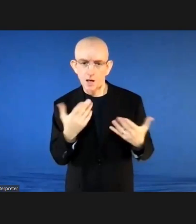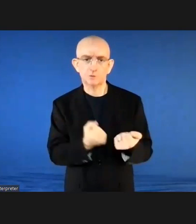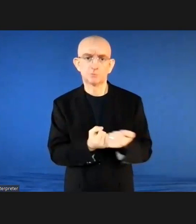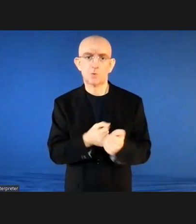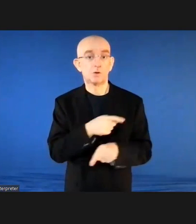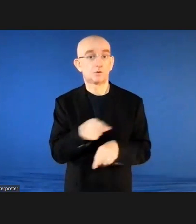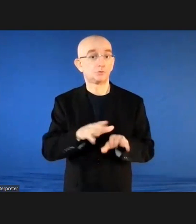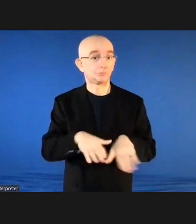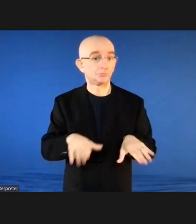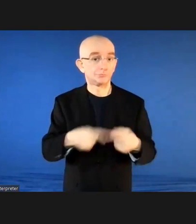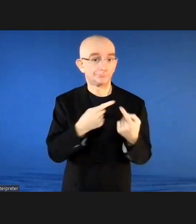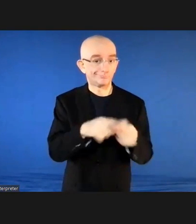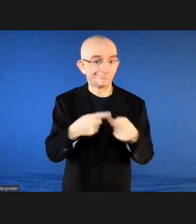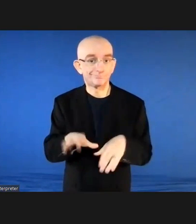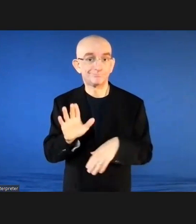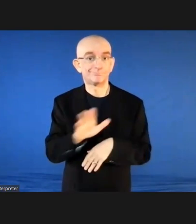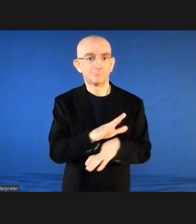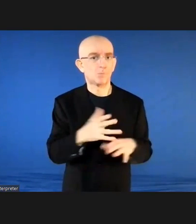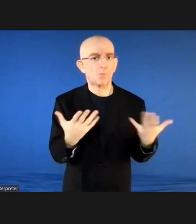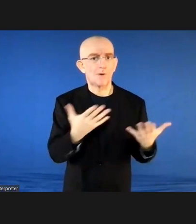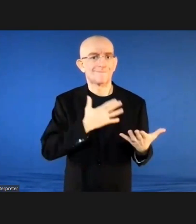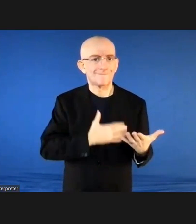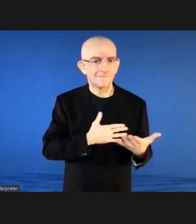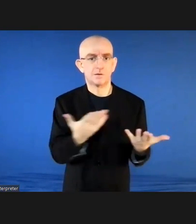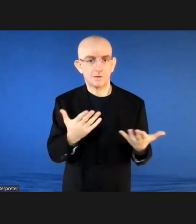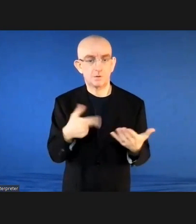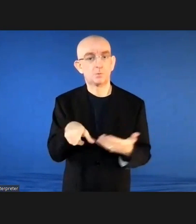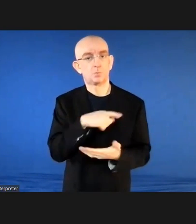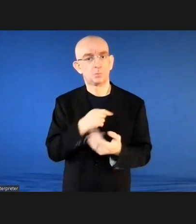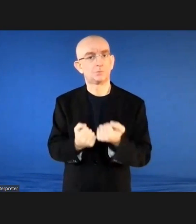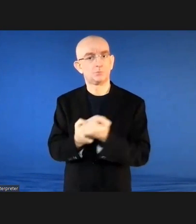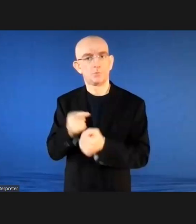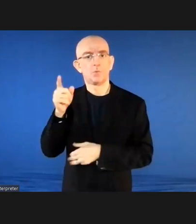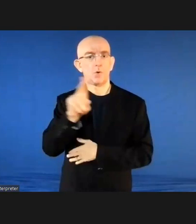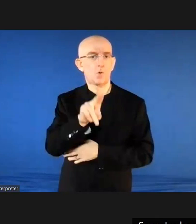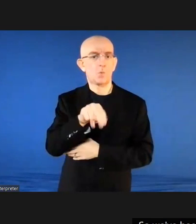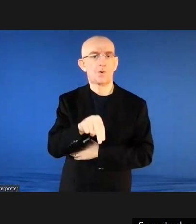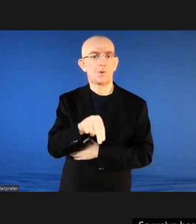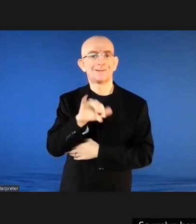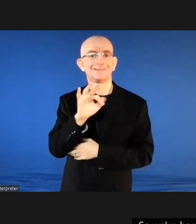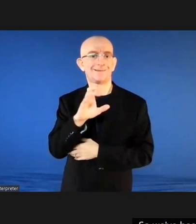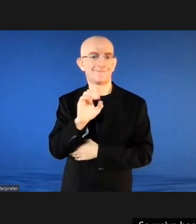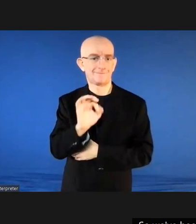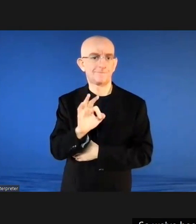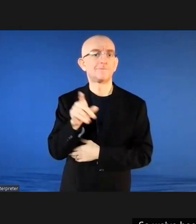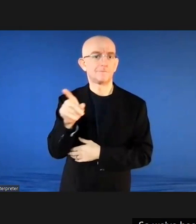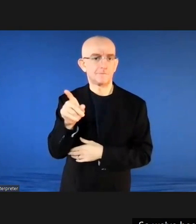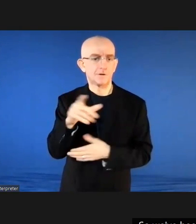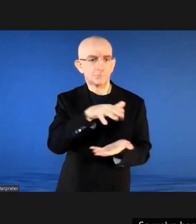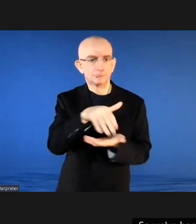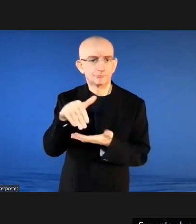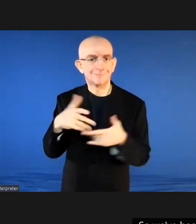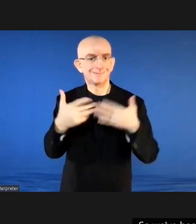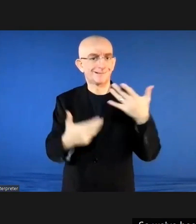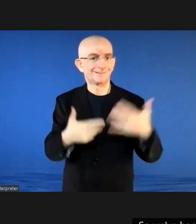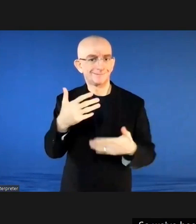module, which collects data on children with disabilities, and we're funding this to be used and developed further. And